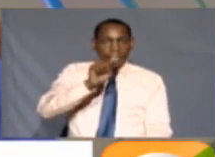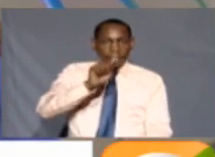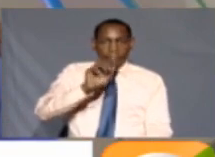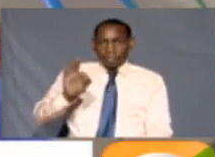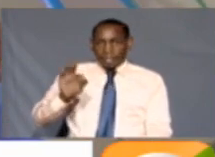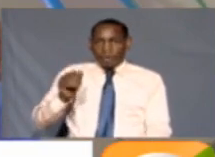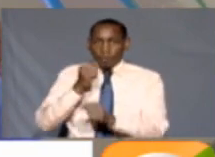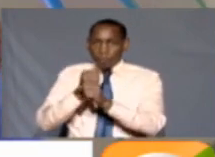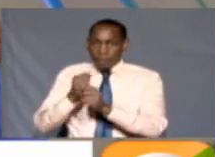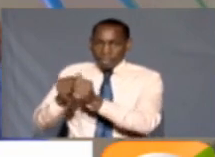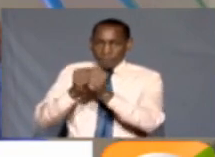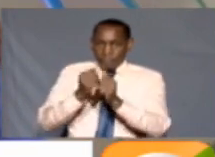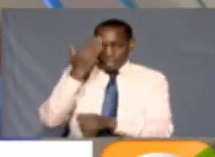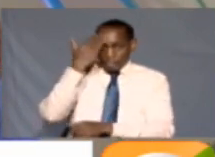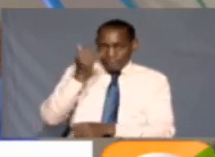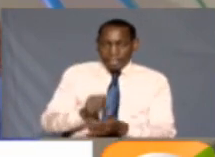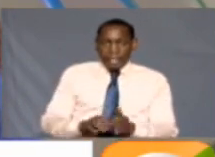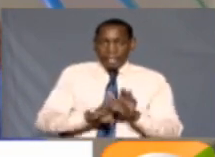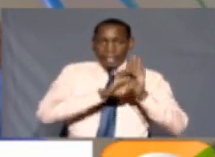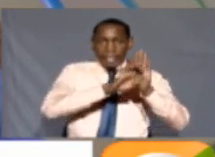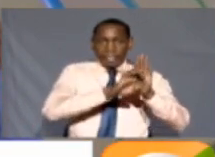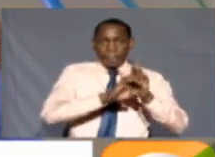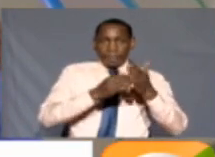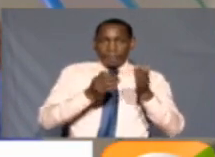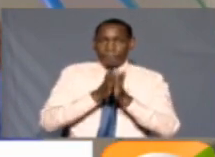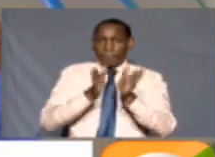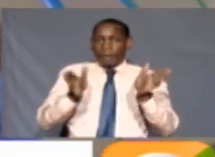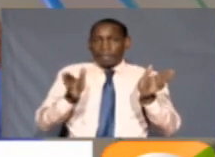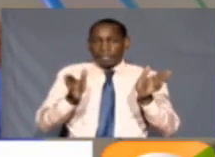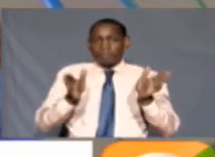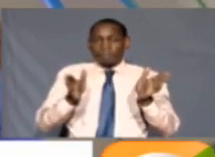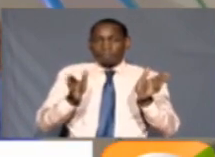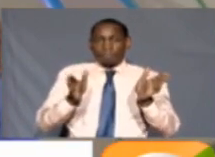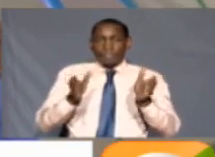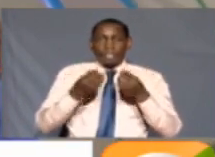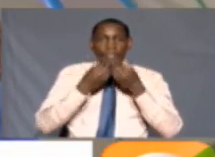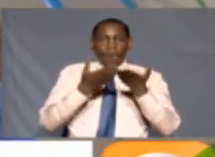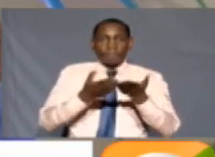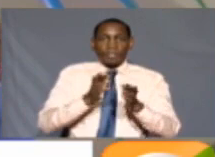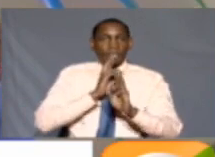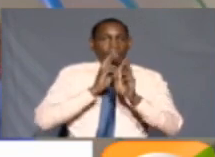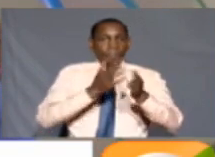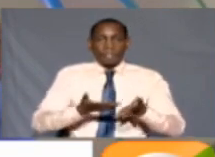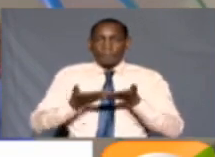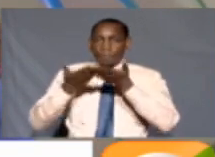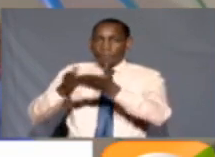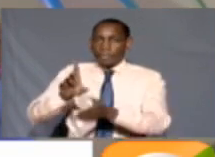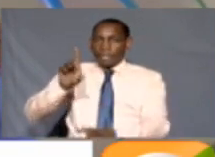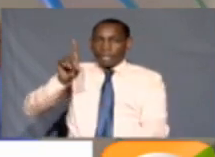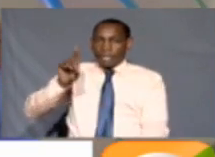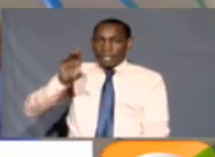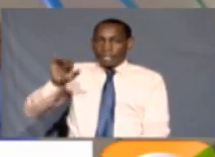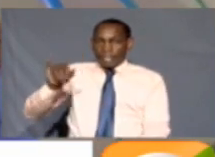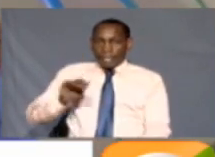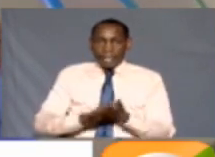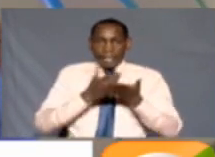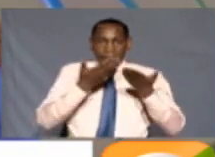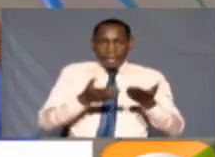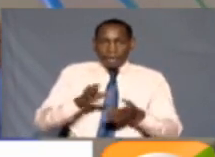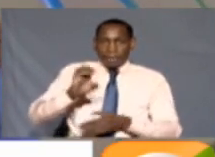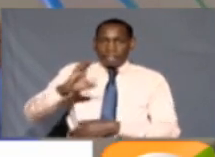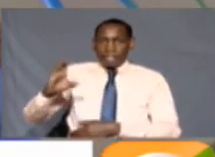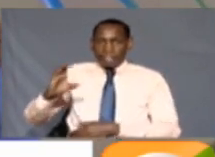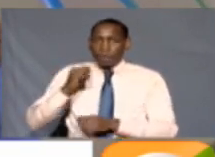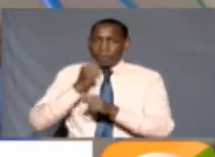together. So that if, for example, like what is in the public domain, this report was taken to DCI, as EACC, we work for the